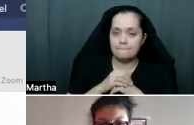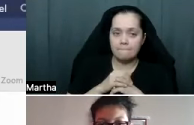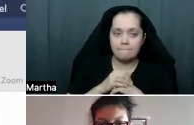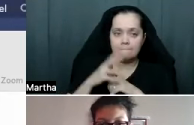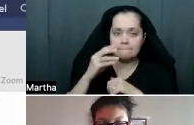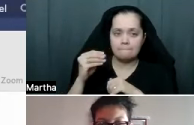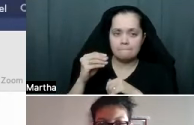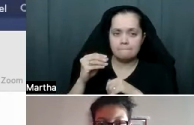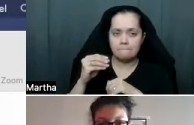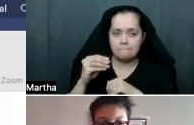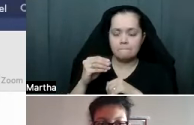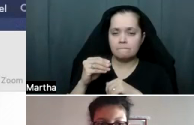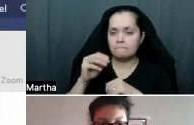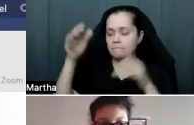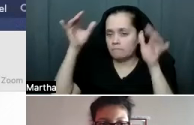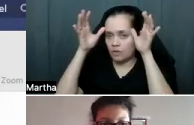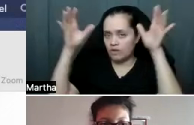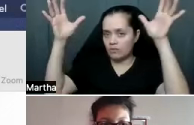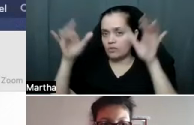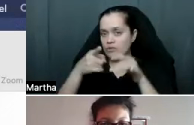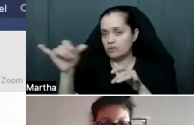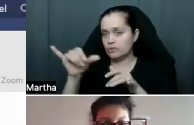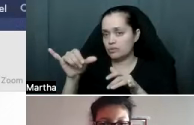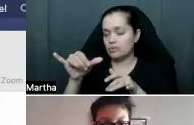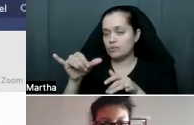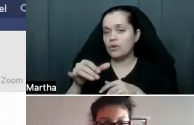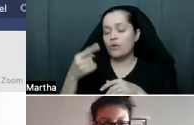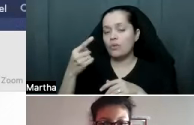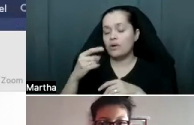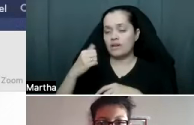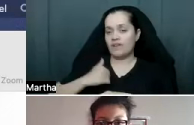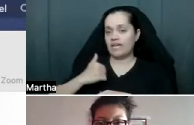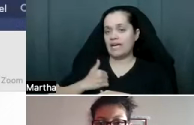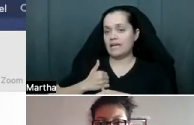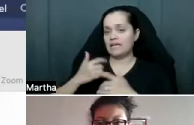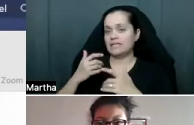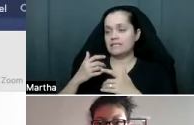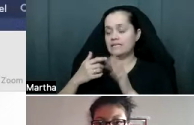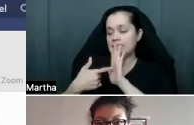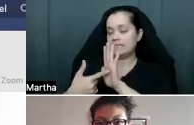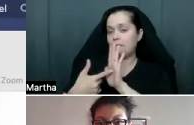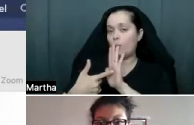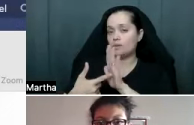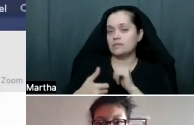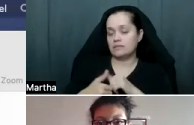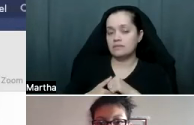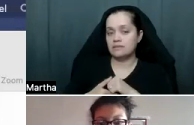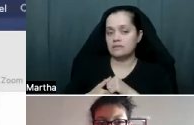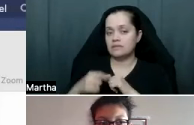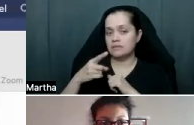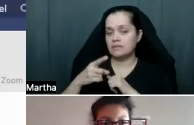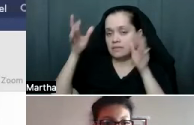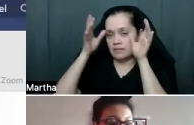And okay, we got the moose out here too. Yes, one of Canada's kind of symbols, the